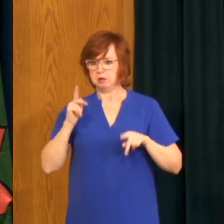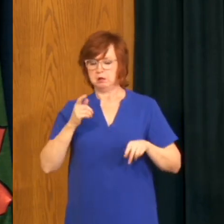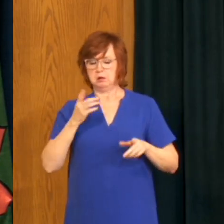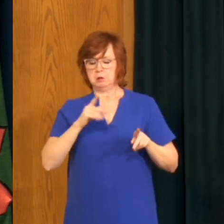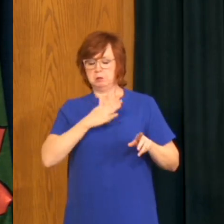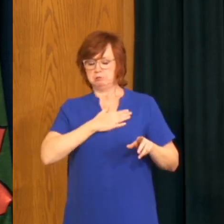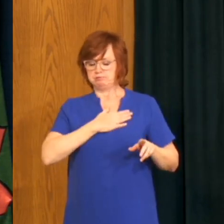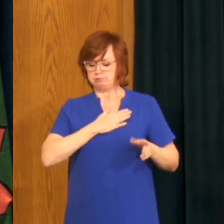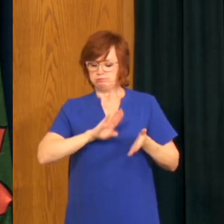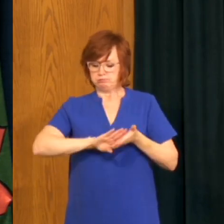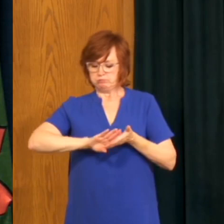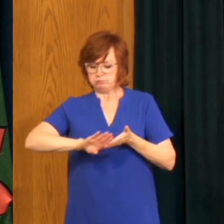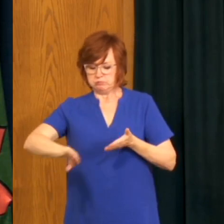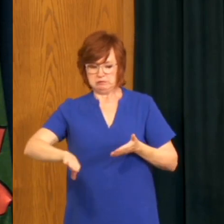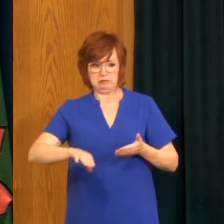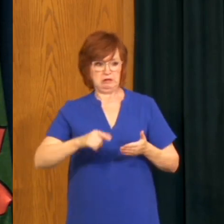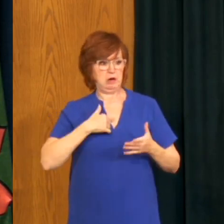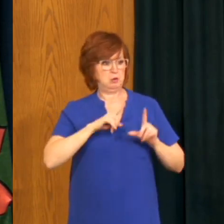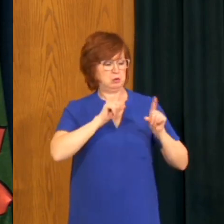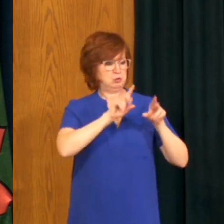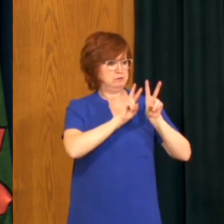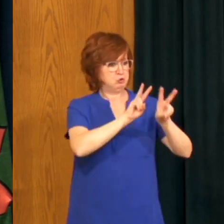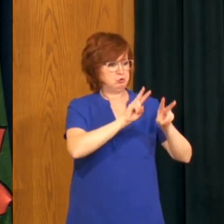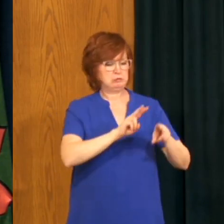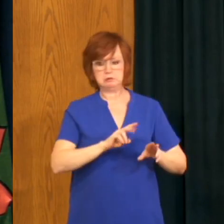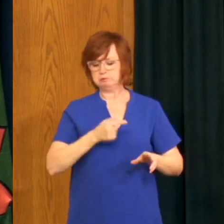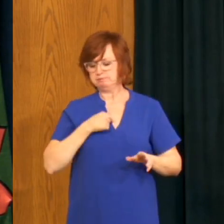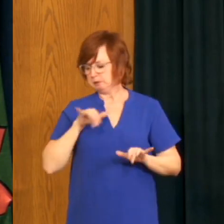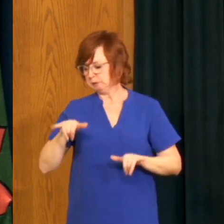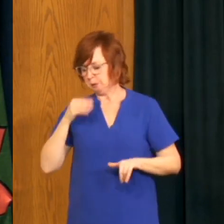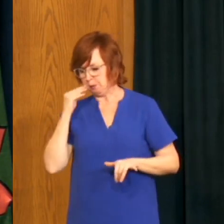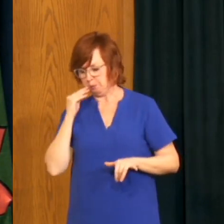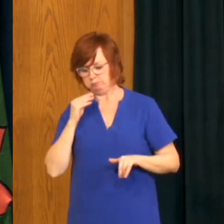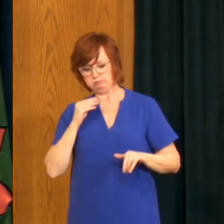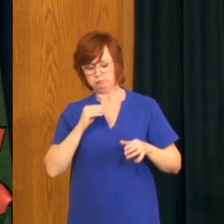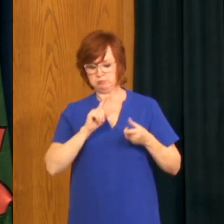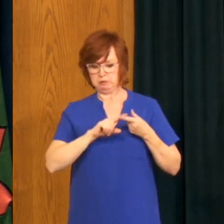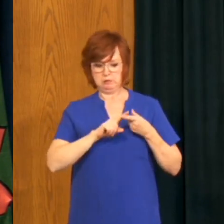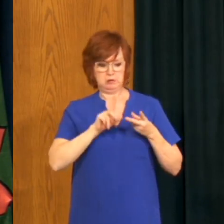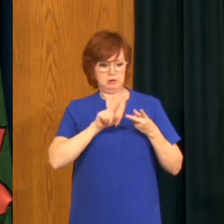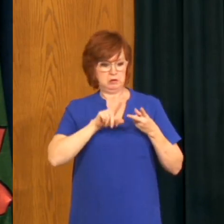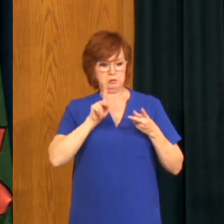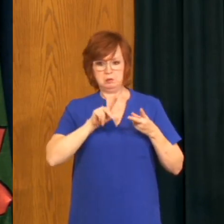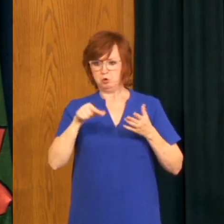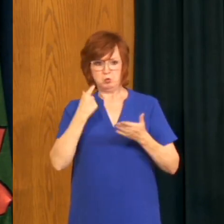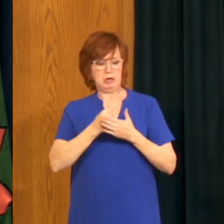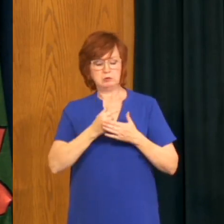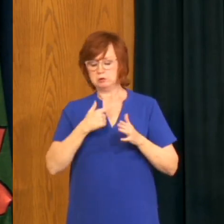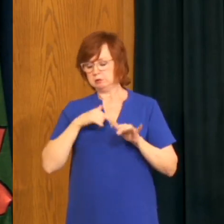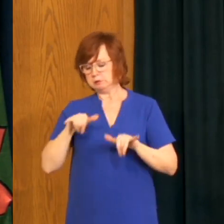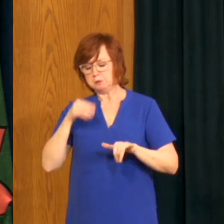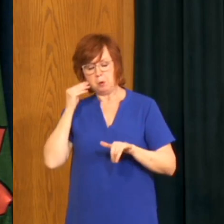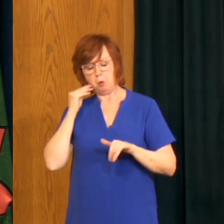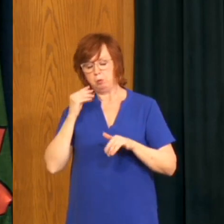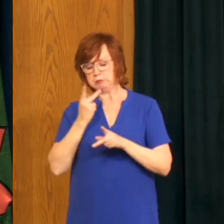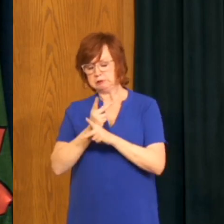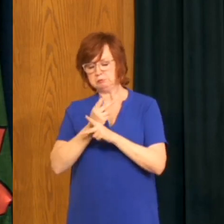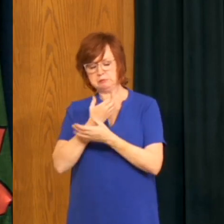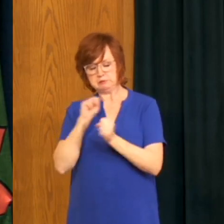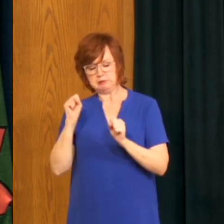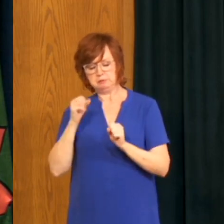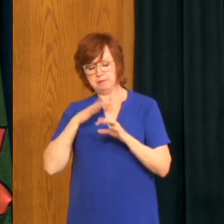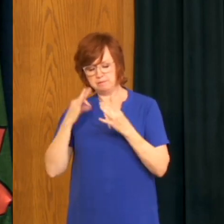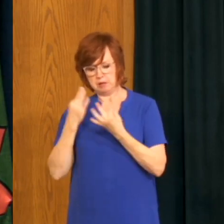not attending worship services, not attending graduations, not attending other family events, not attending